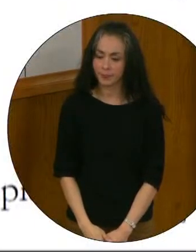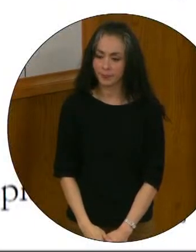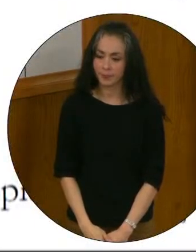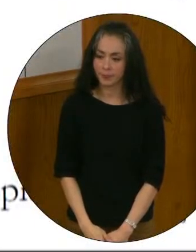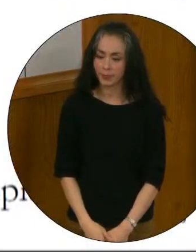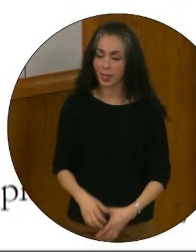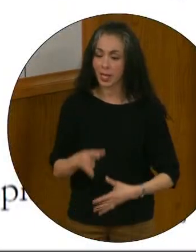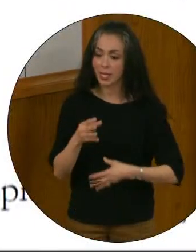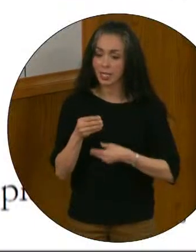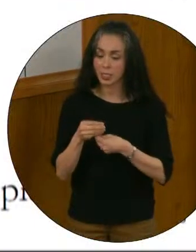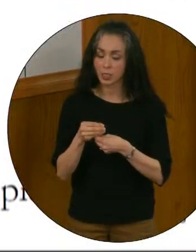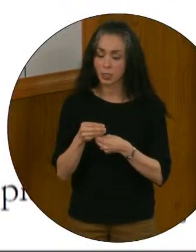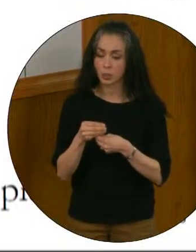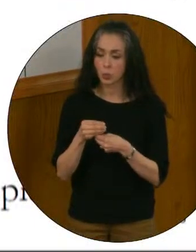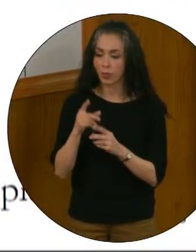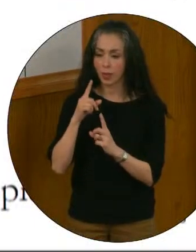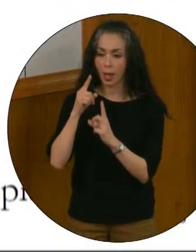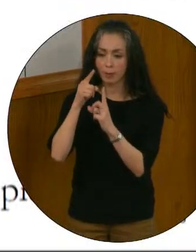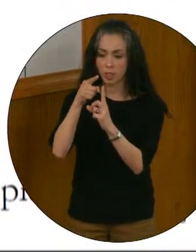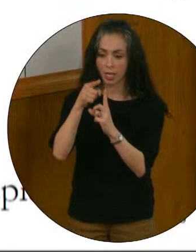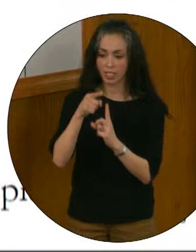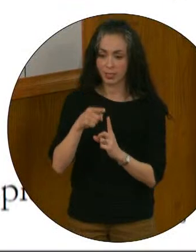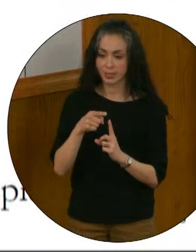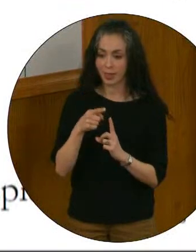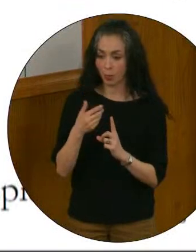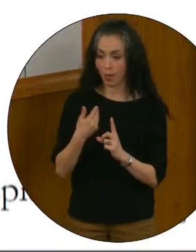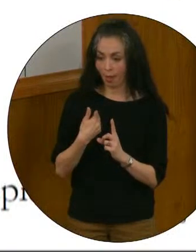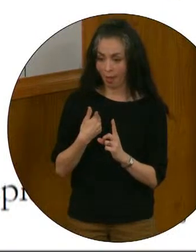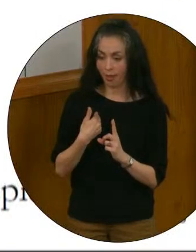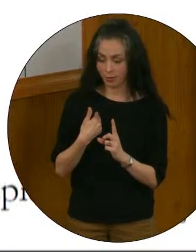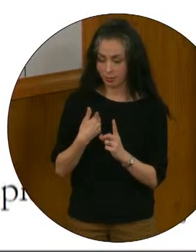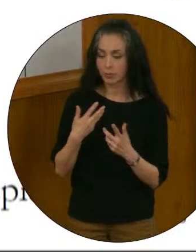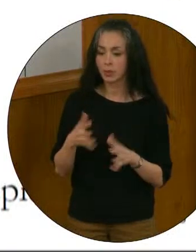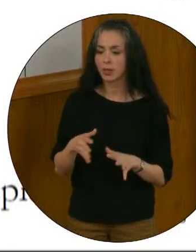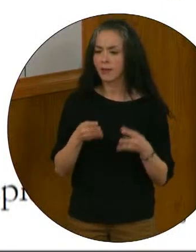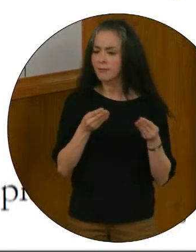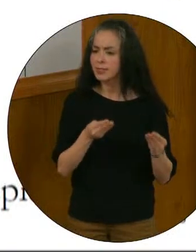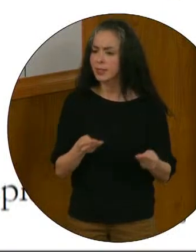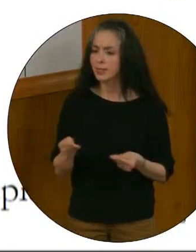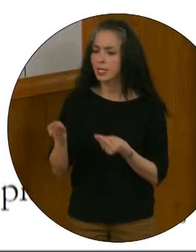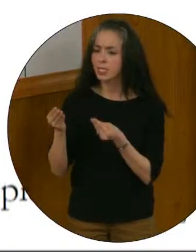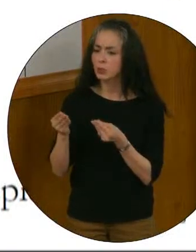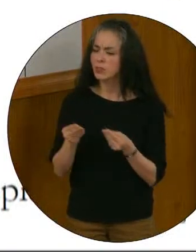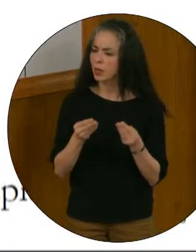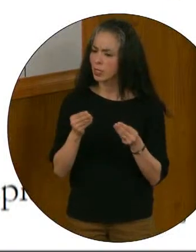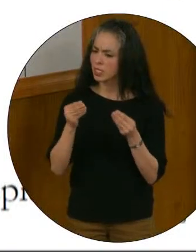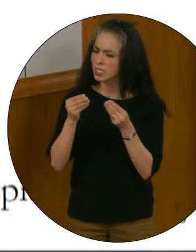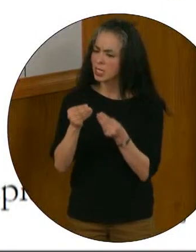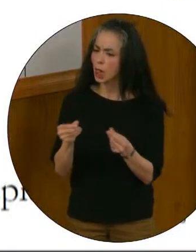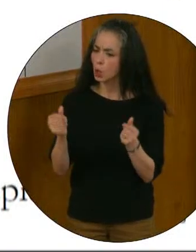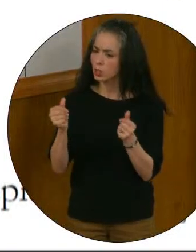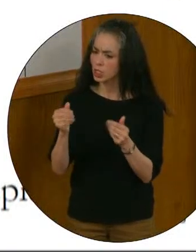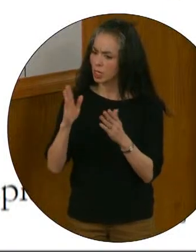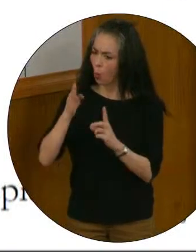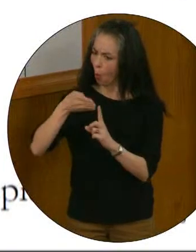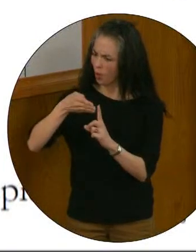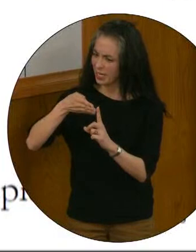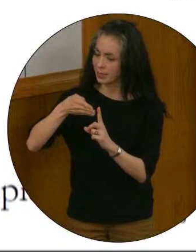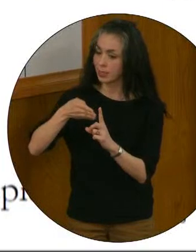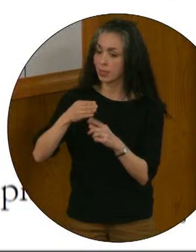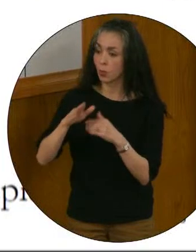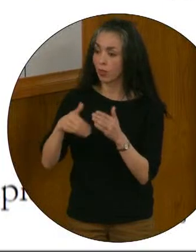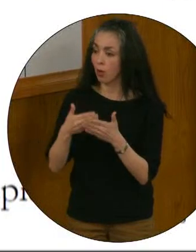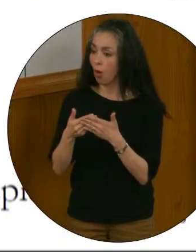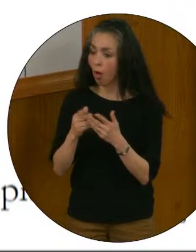In addition to the objectives that we had, facilitation was very solution-oriented for our meetings, with all voices